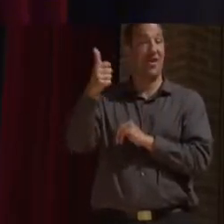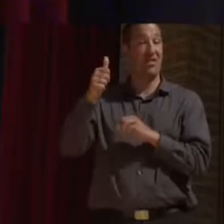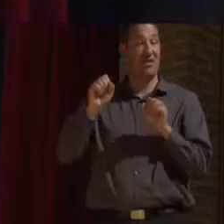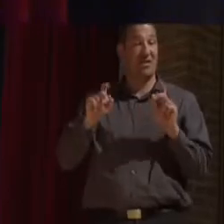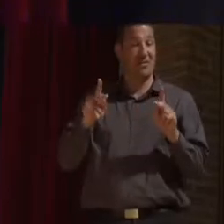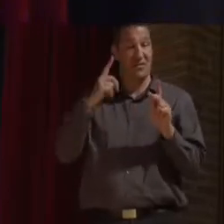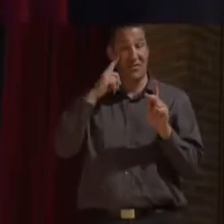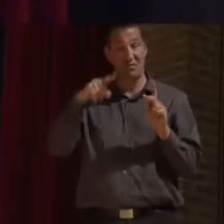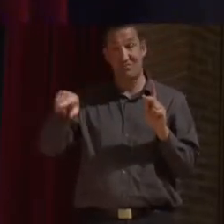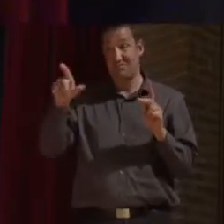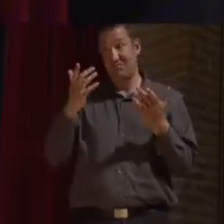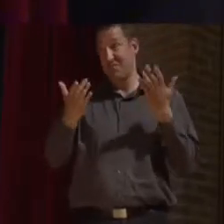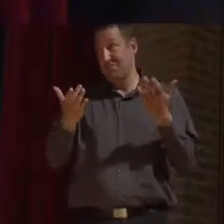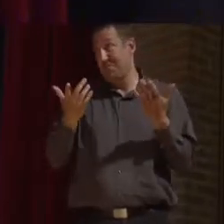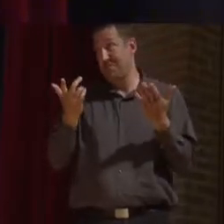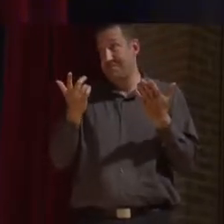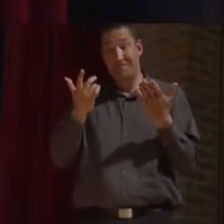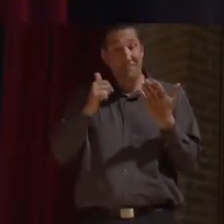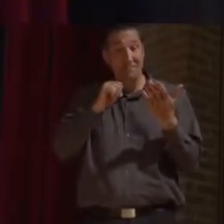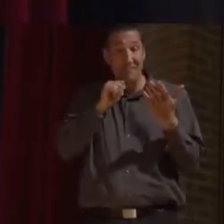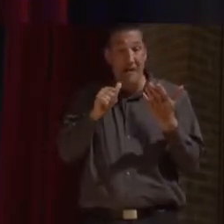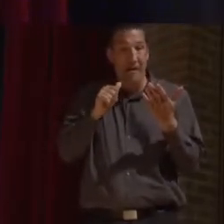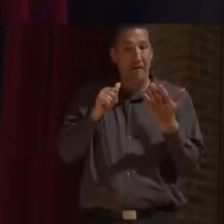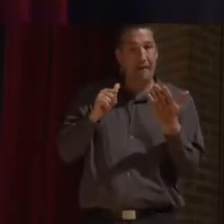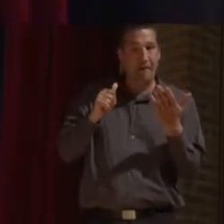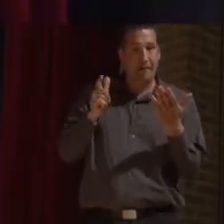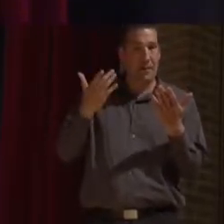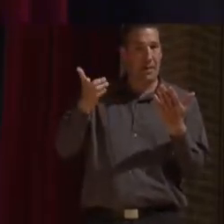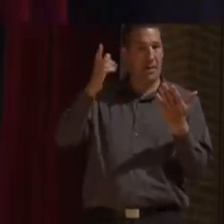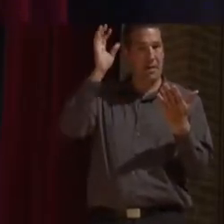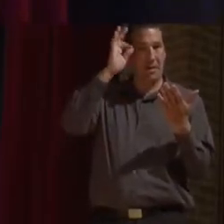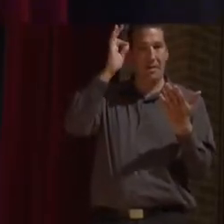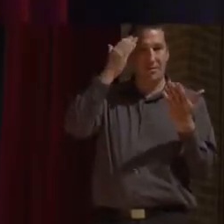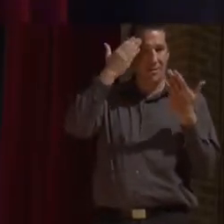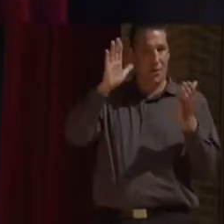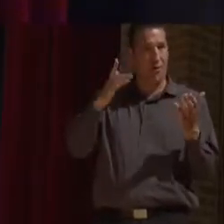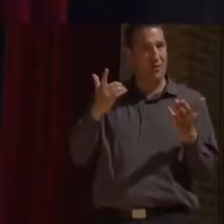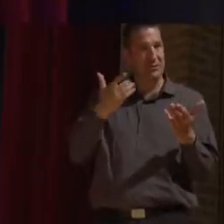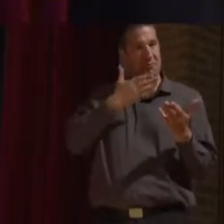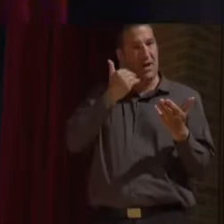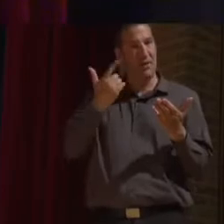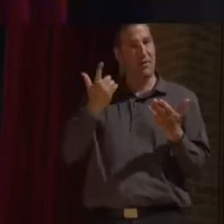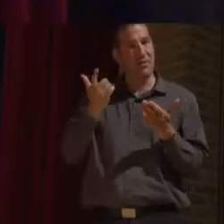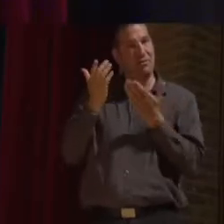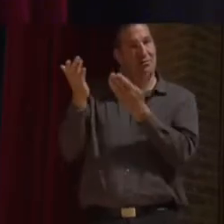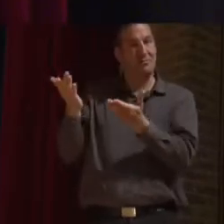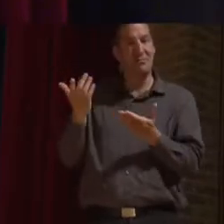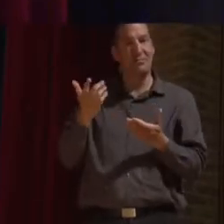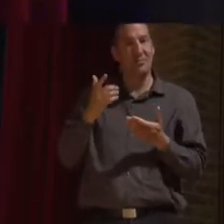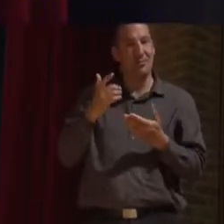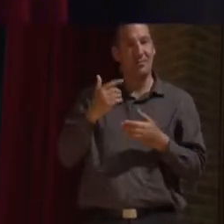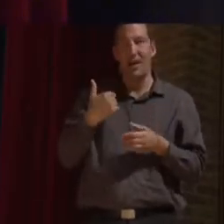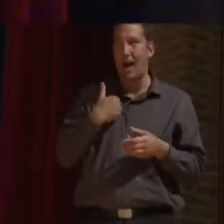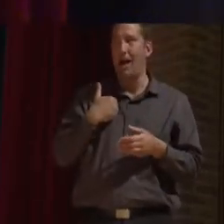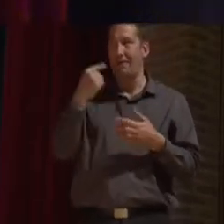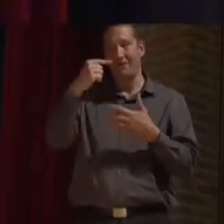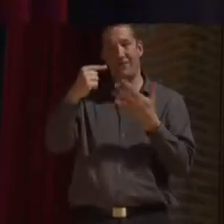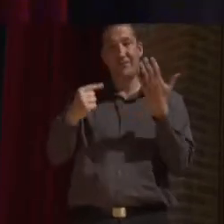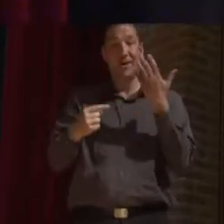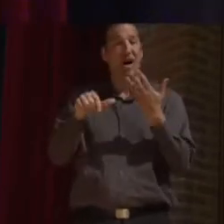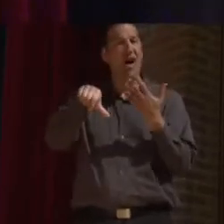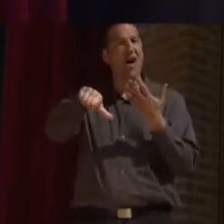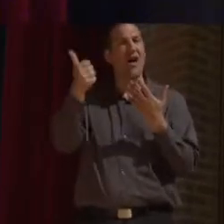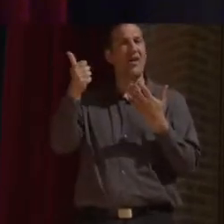that sometimes maybe isn't out, that we don't know about. And so making sure that we've got that out there. Any other barriers